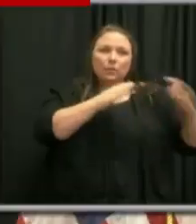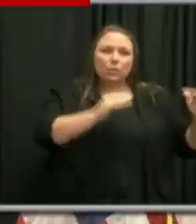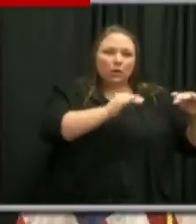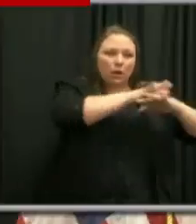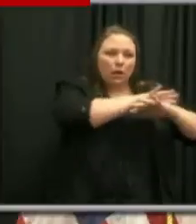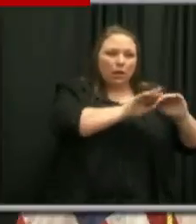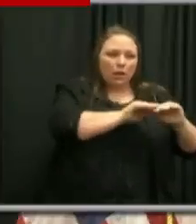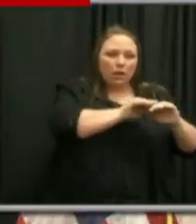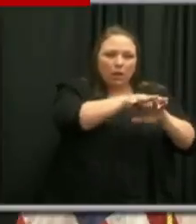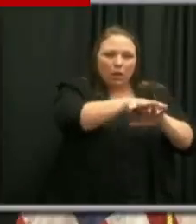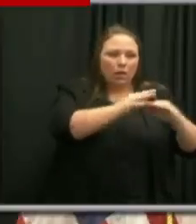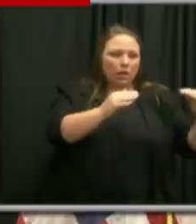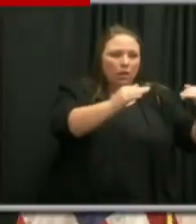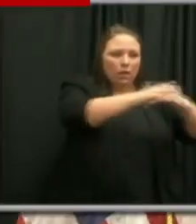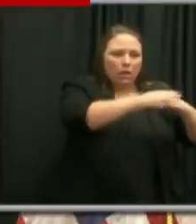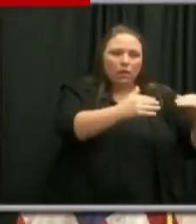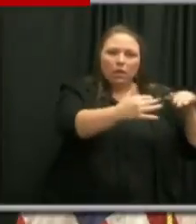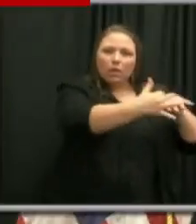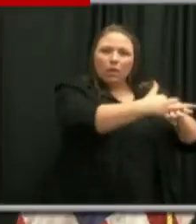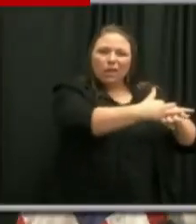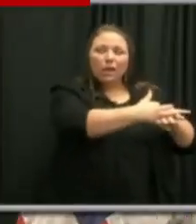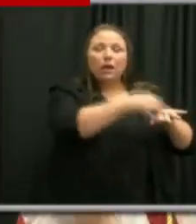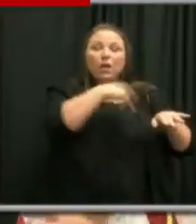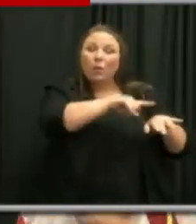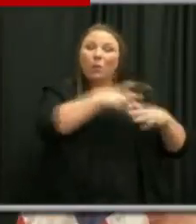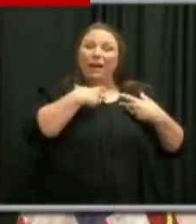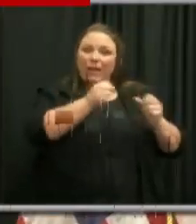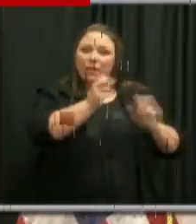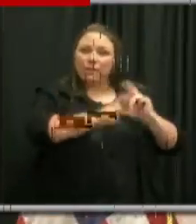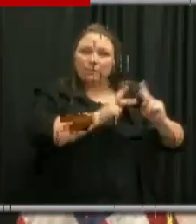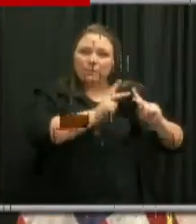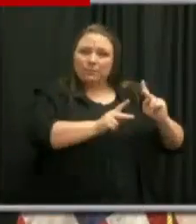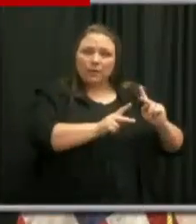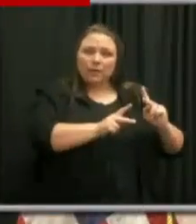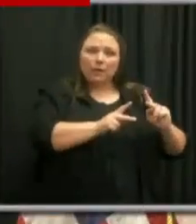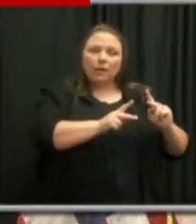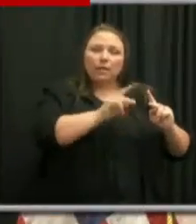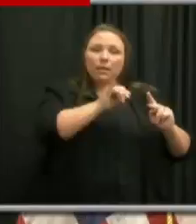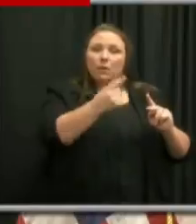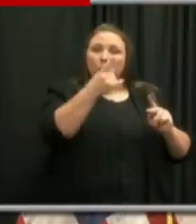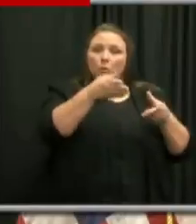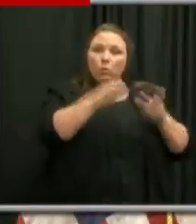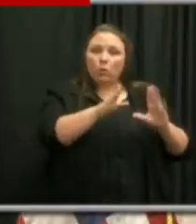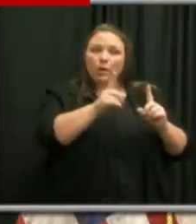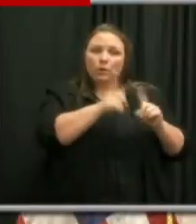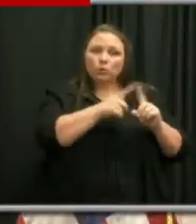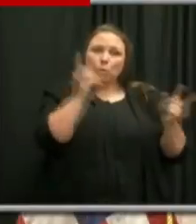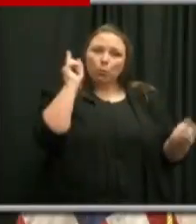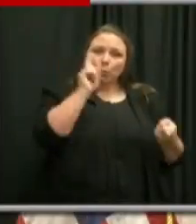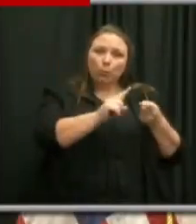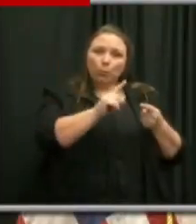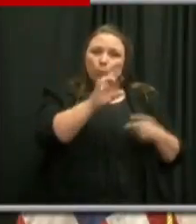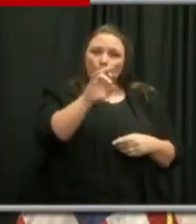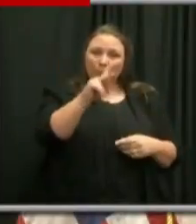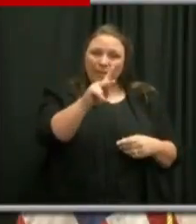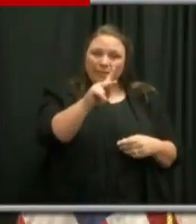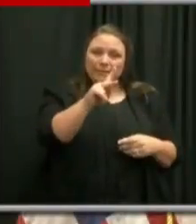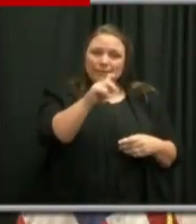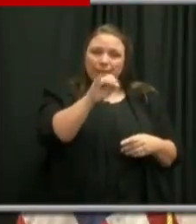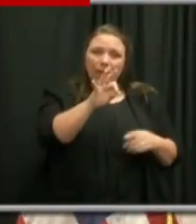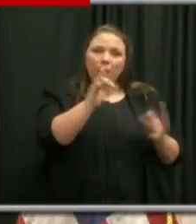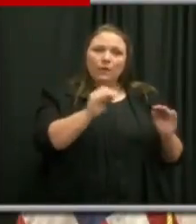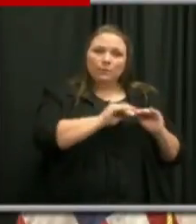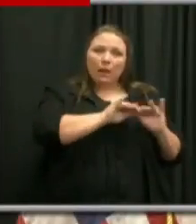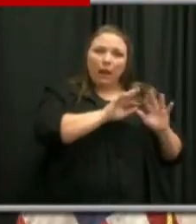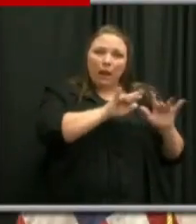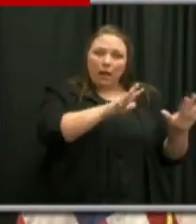cross-contamination of even the well individuals from one pod to the next to the next. So that's one way we try to minimize contamination if